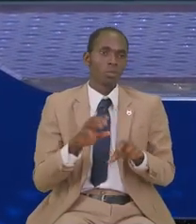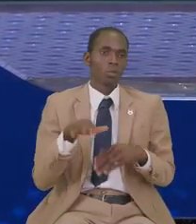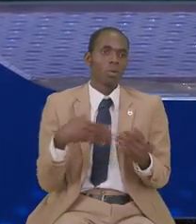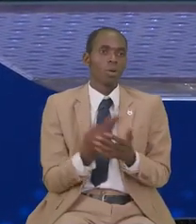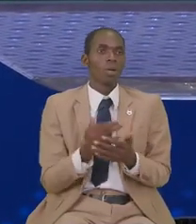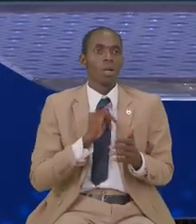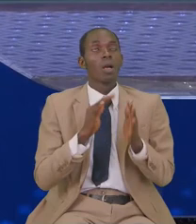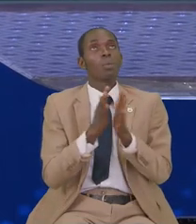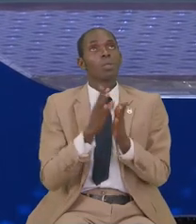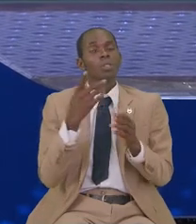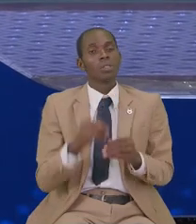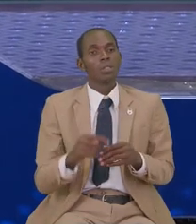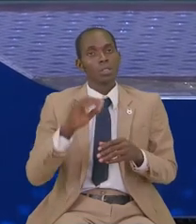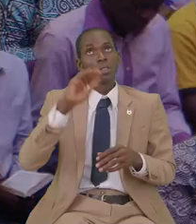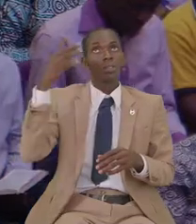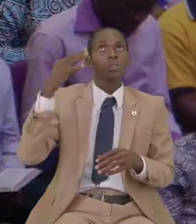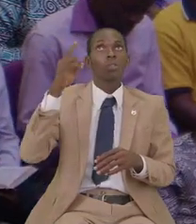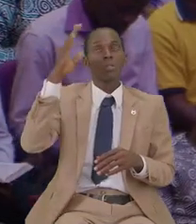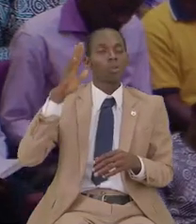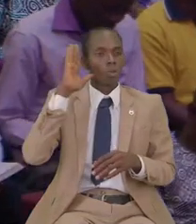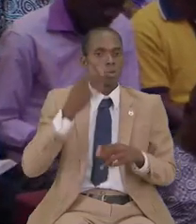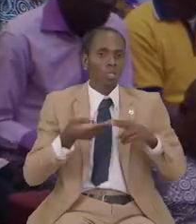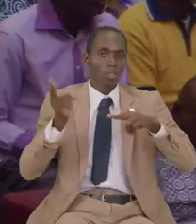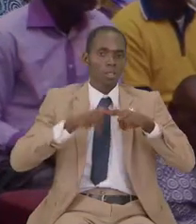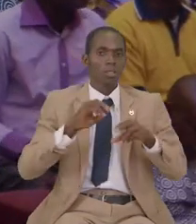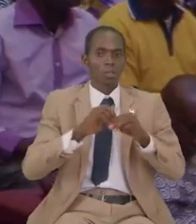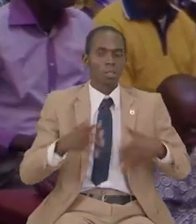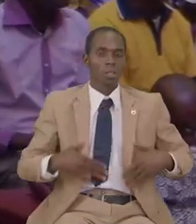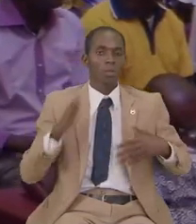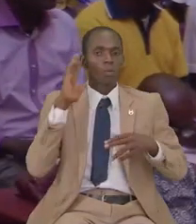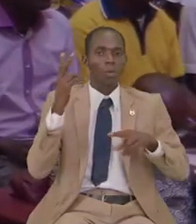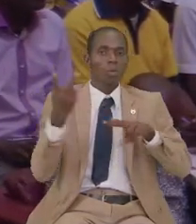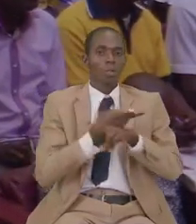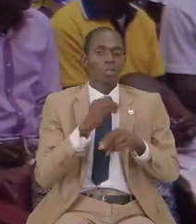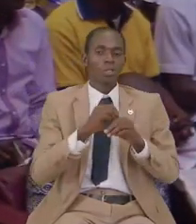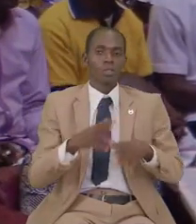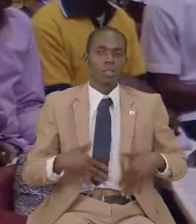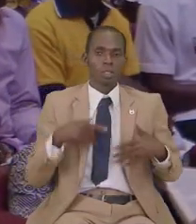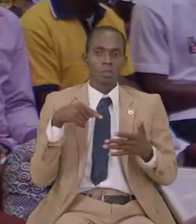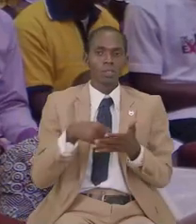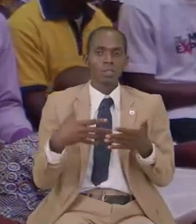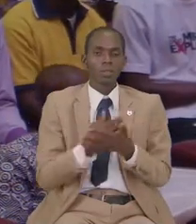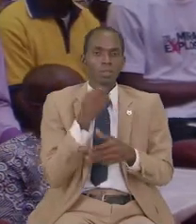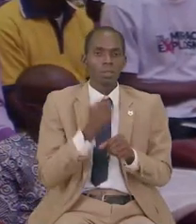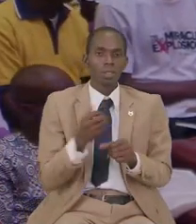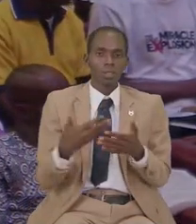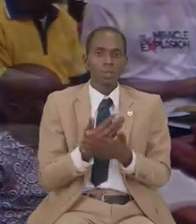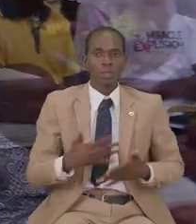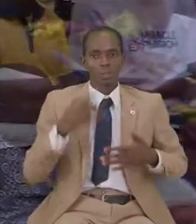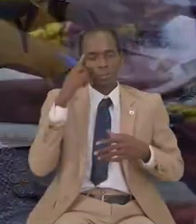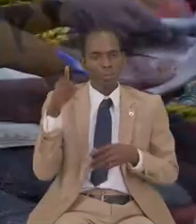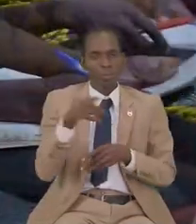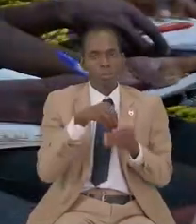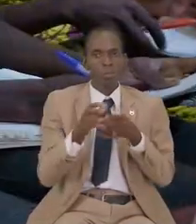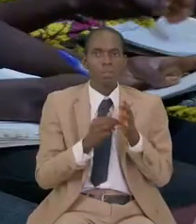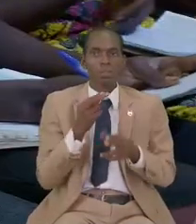of God will increase in your life. Amen. Multiply in your life. This new year, a new life,